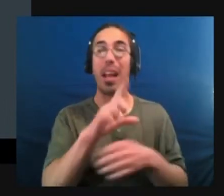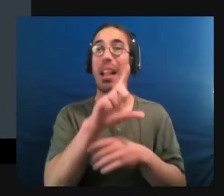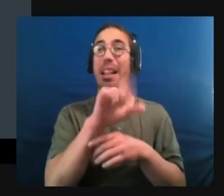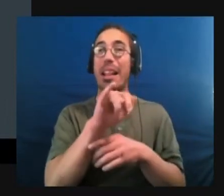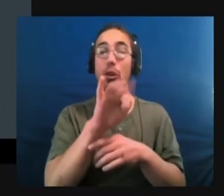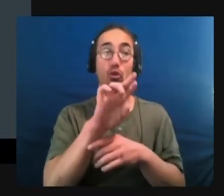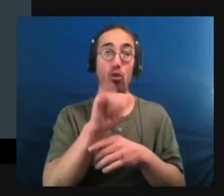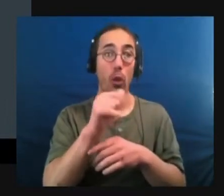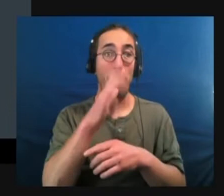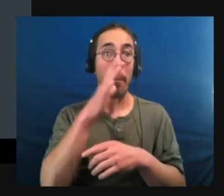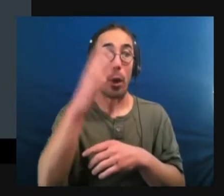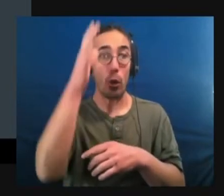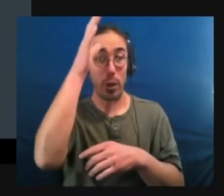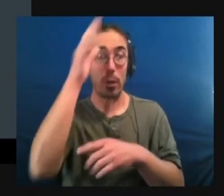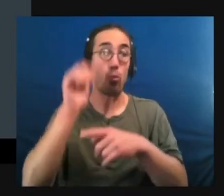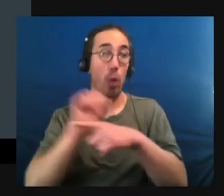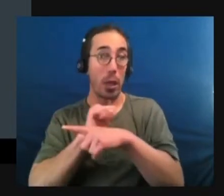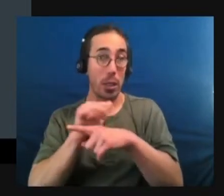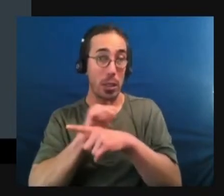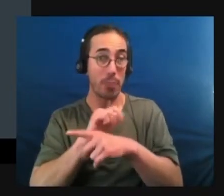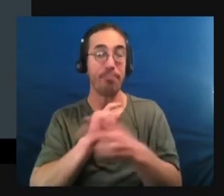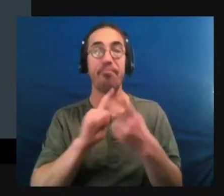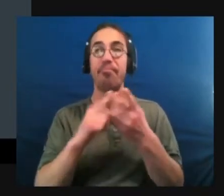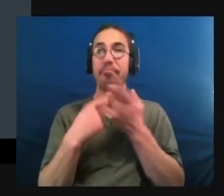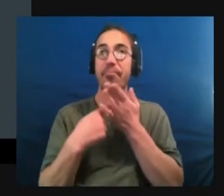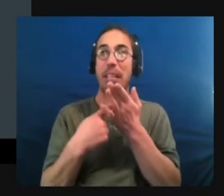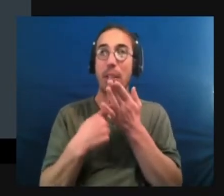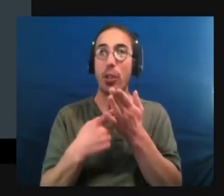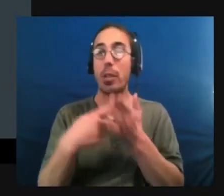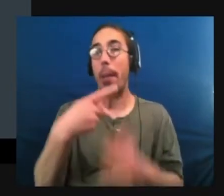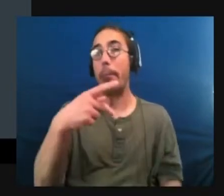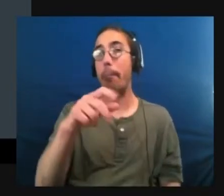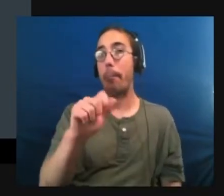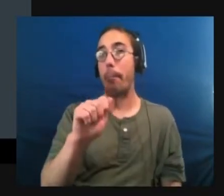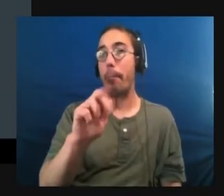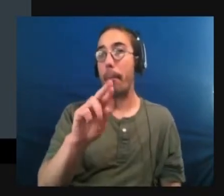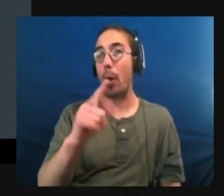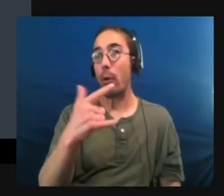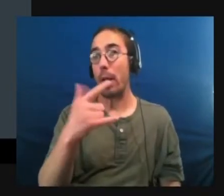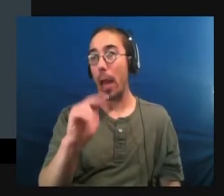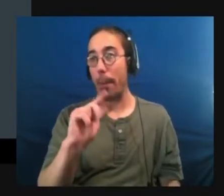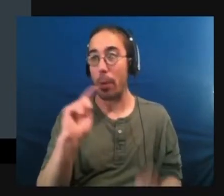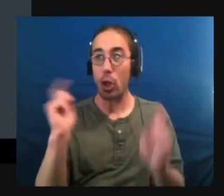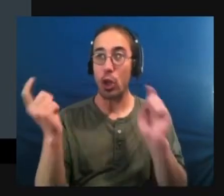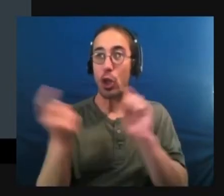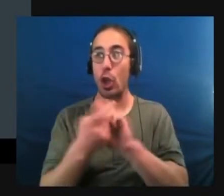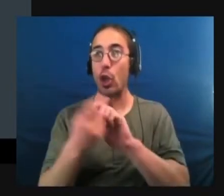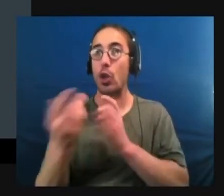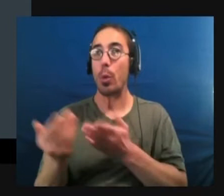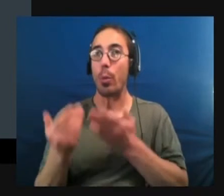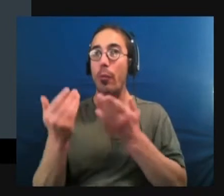the paradigm shifts needed to support neurodivergent parenting,